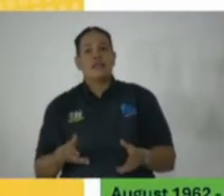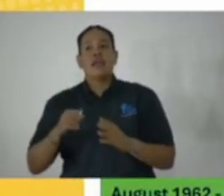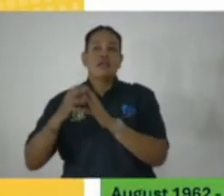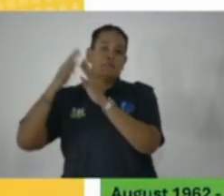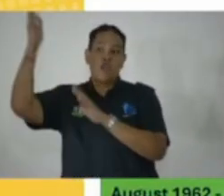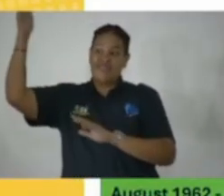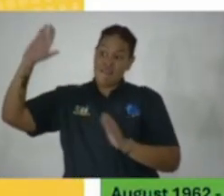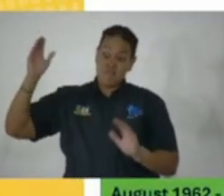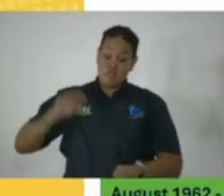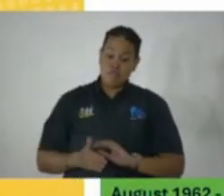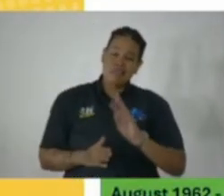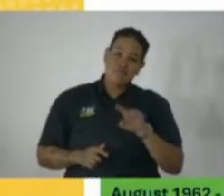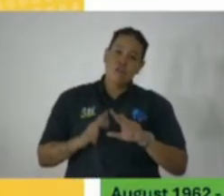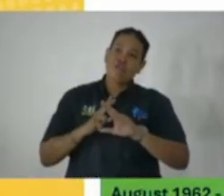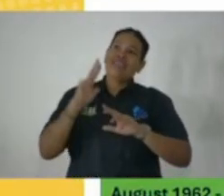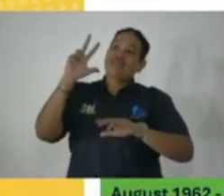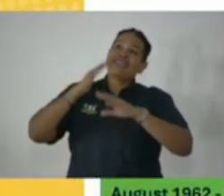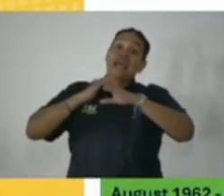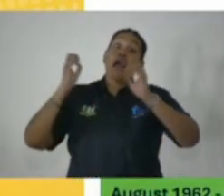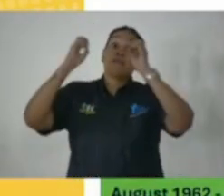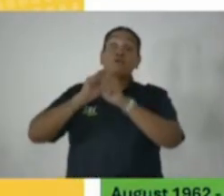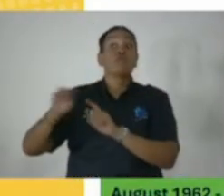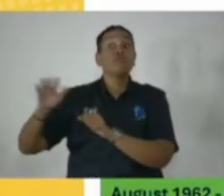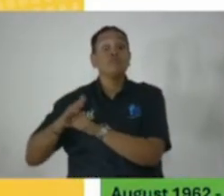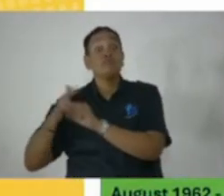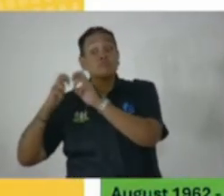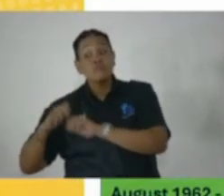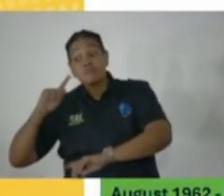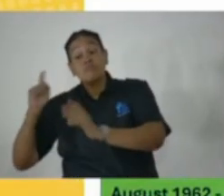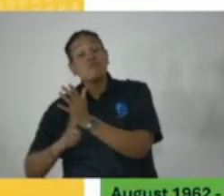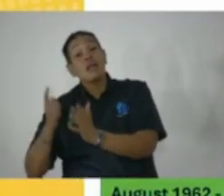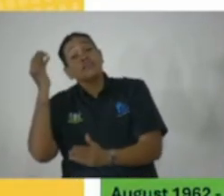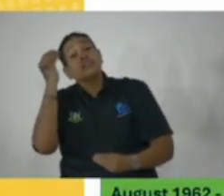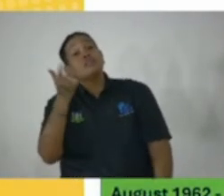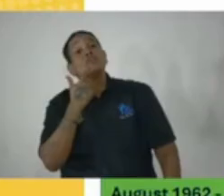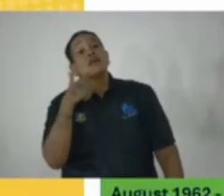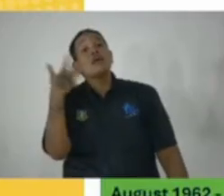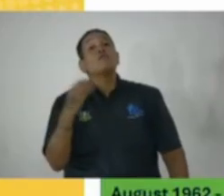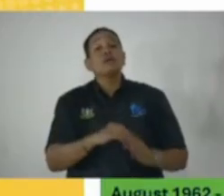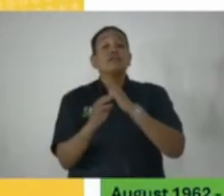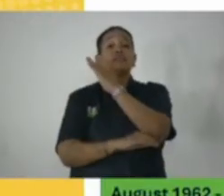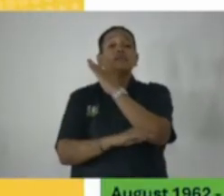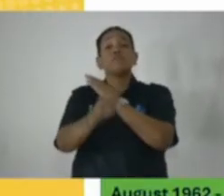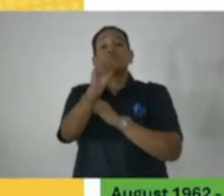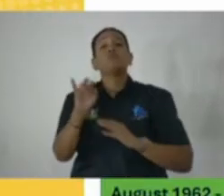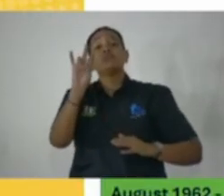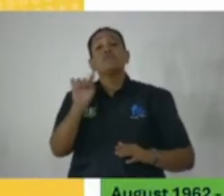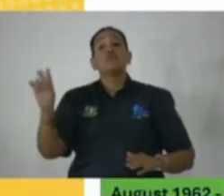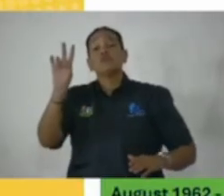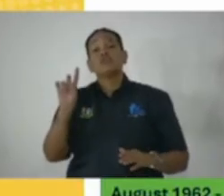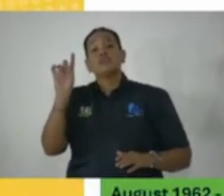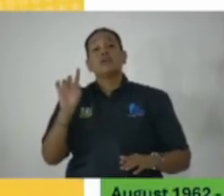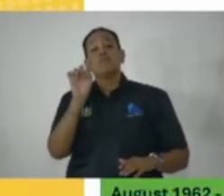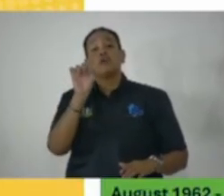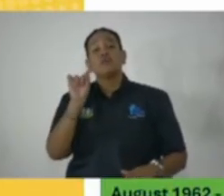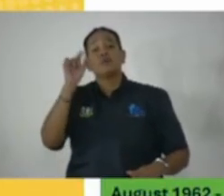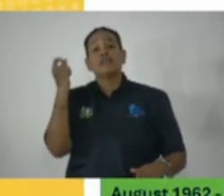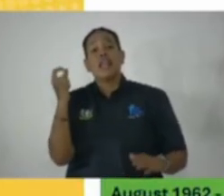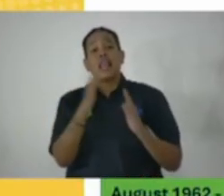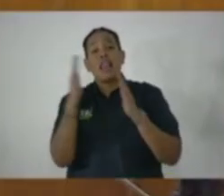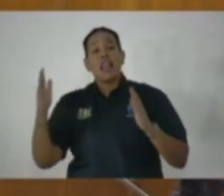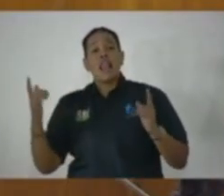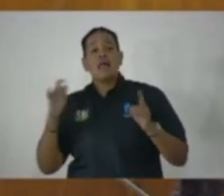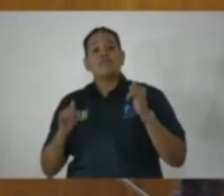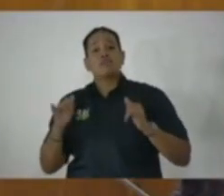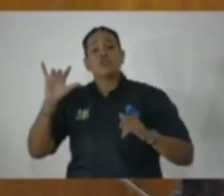United States. But he failed to have done sufficient analysis to recognize that in September 2007 to December 2011,